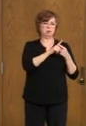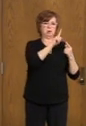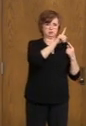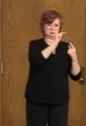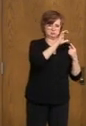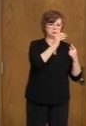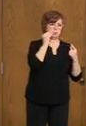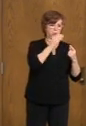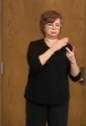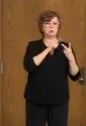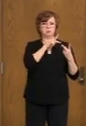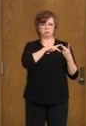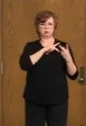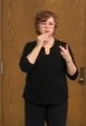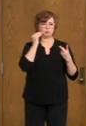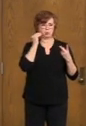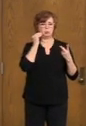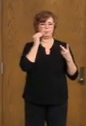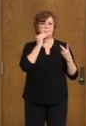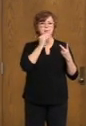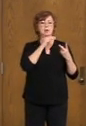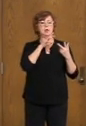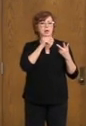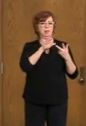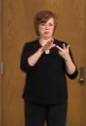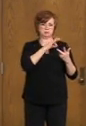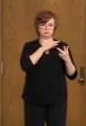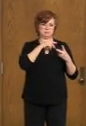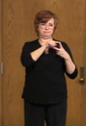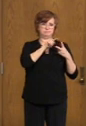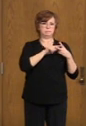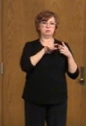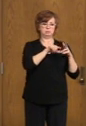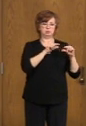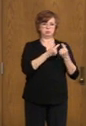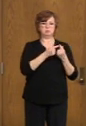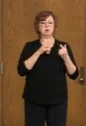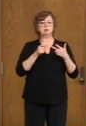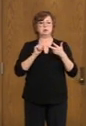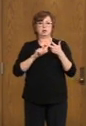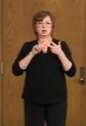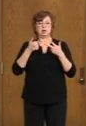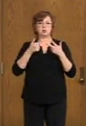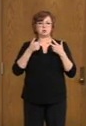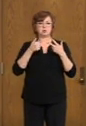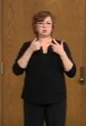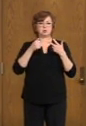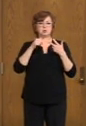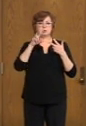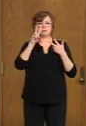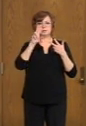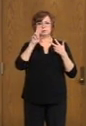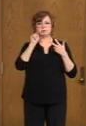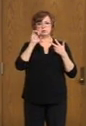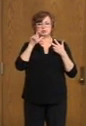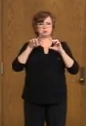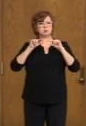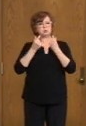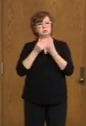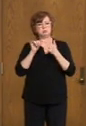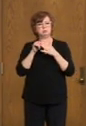residents, and staff in our and some of our other most vulnerable patients. As I understand